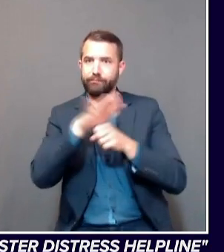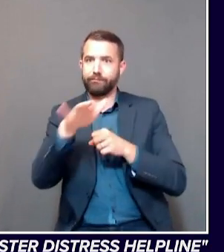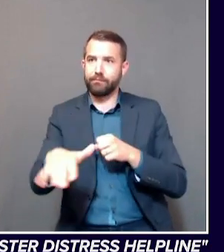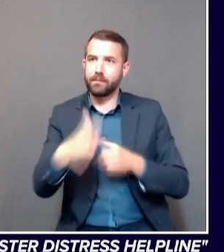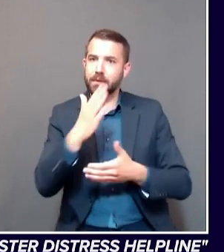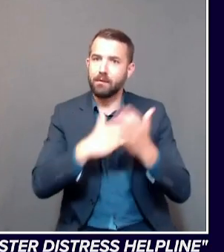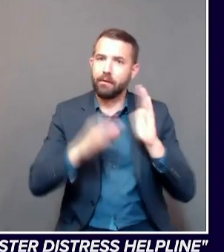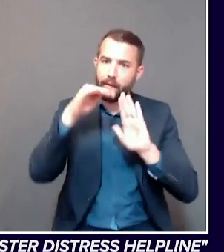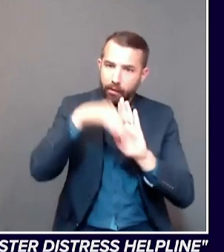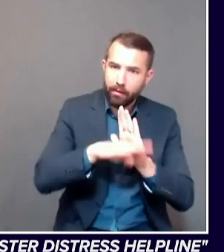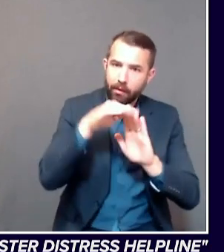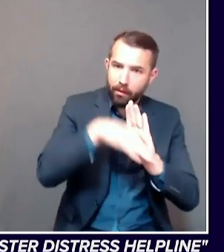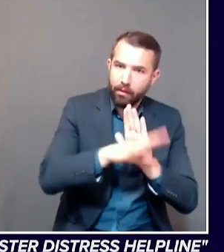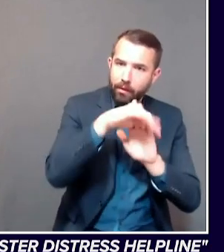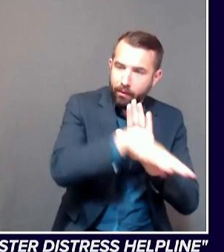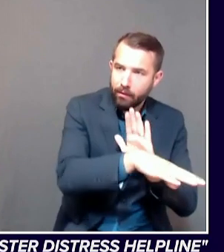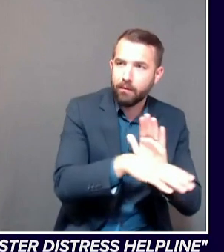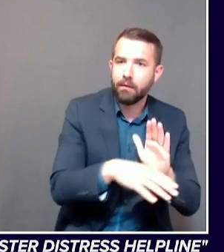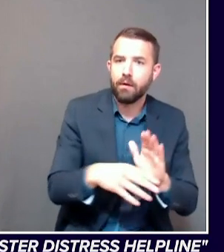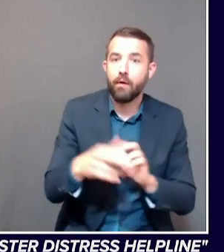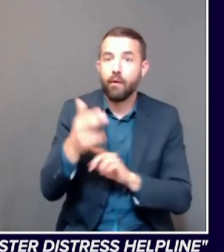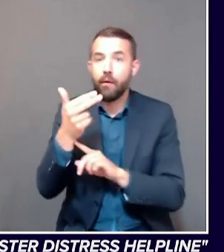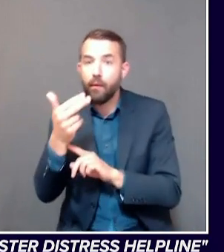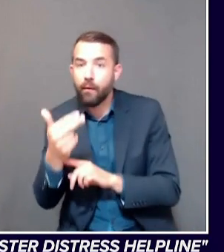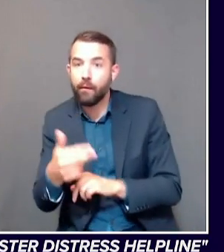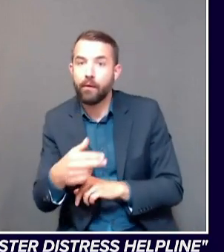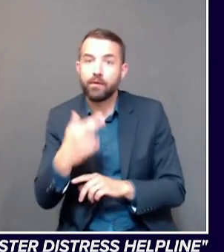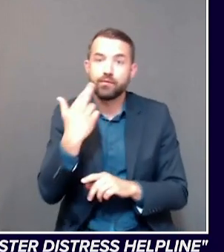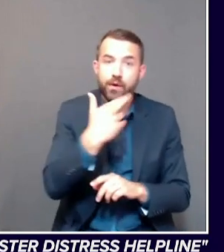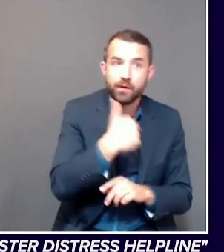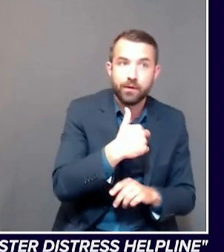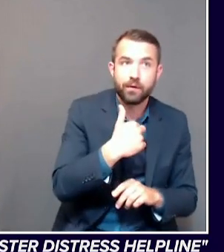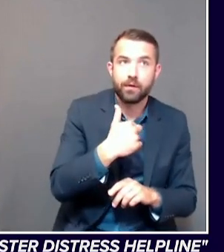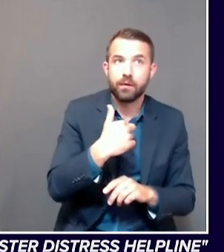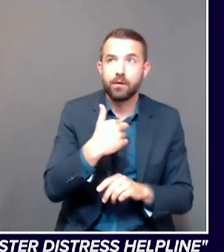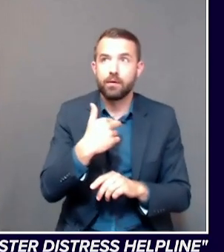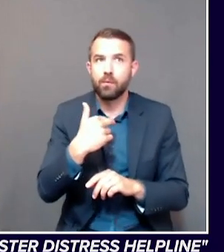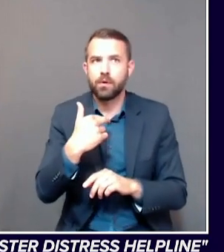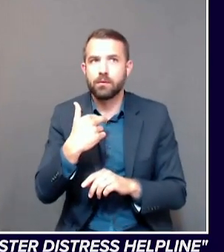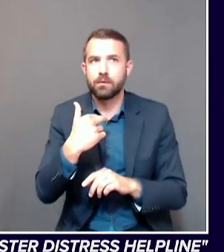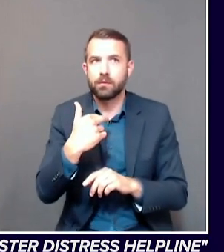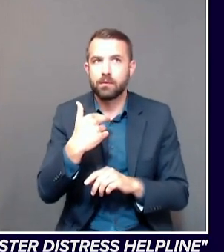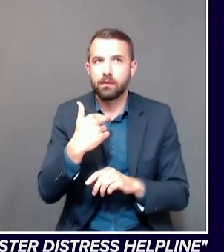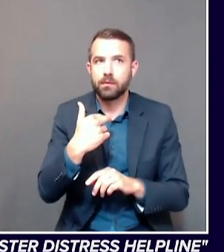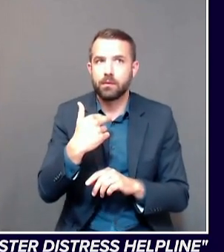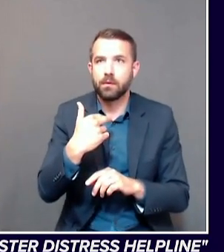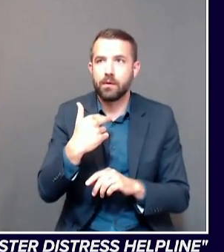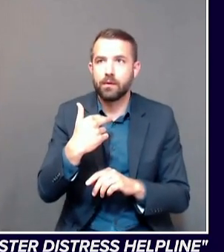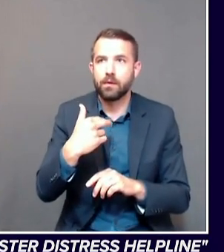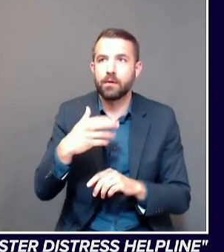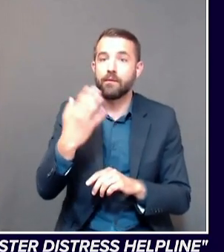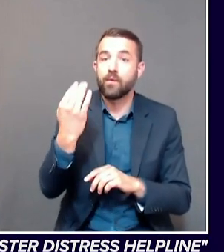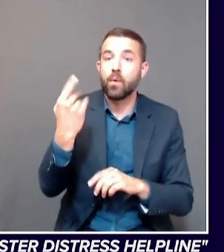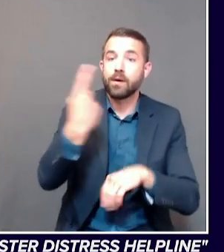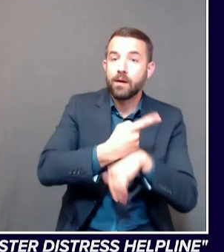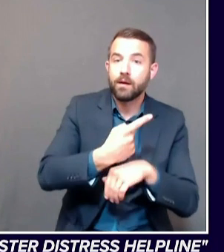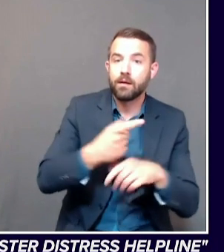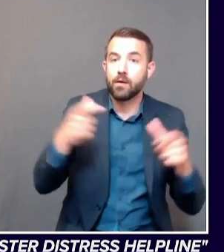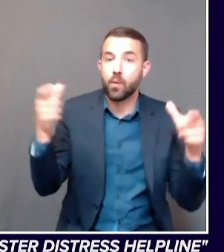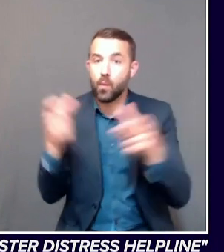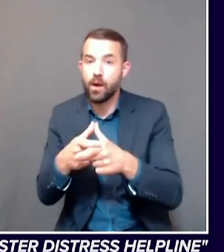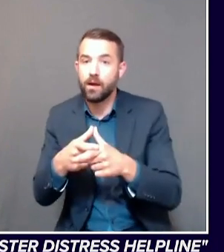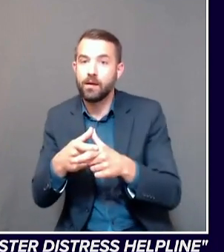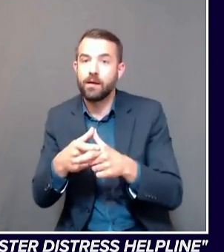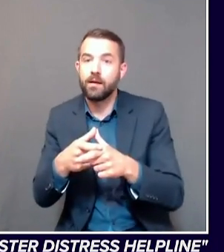and many of them are wondering why the alternative to the 14-day quarantine was changed to a negative test,